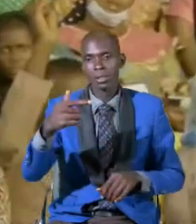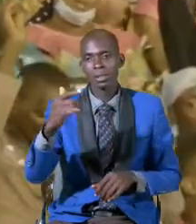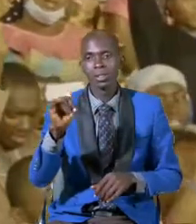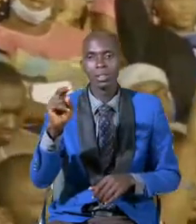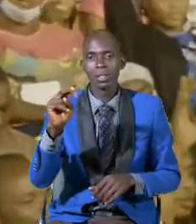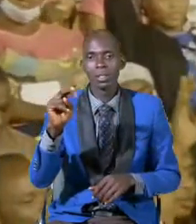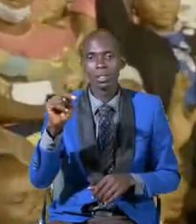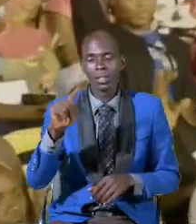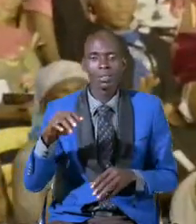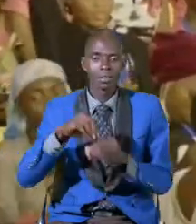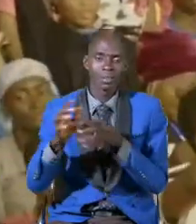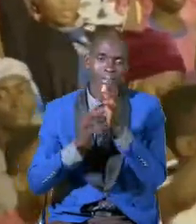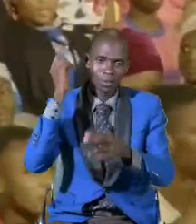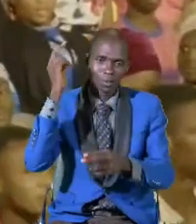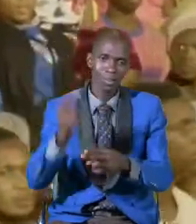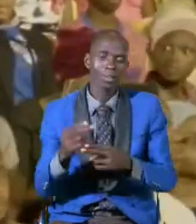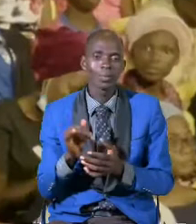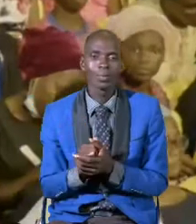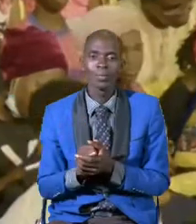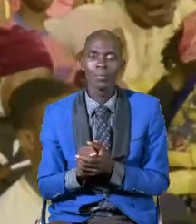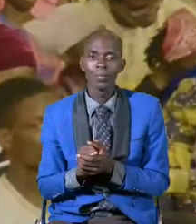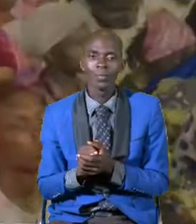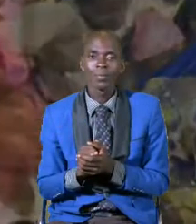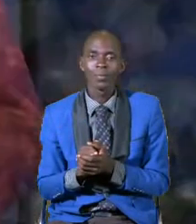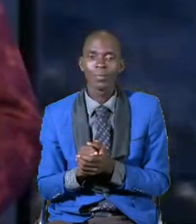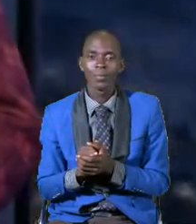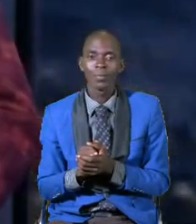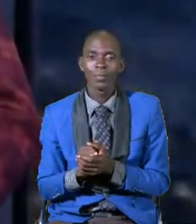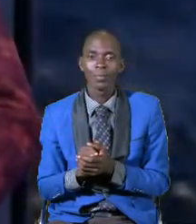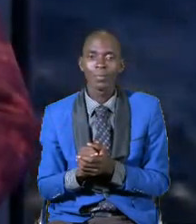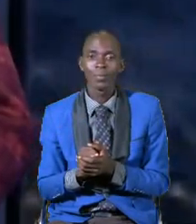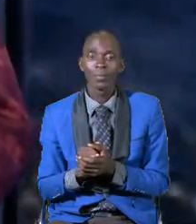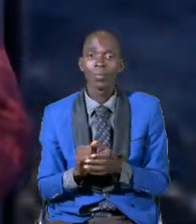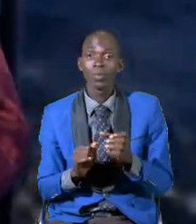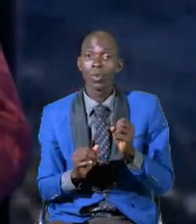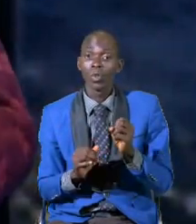Jesus' name. They said, so we were in their